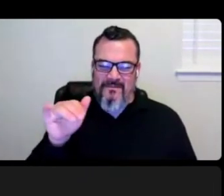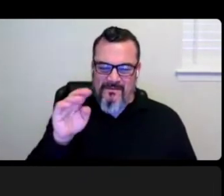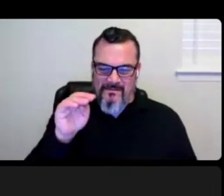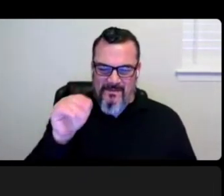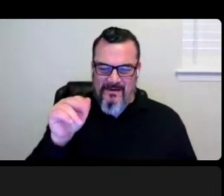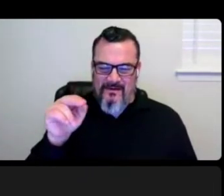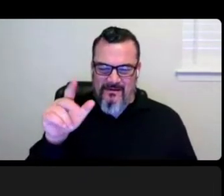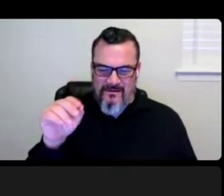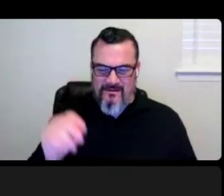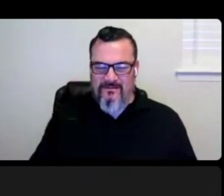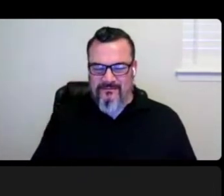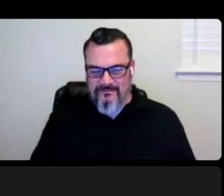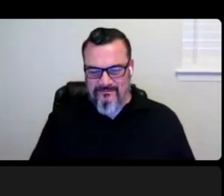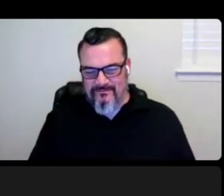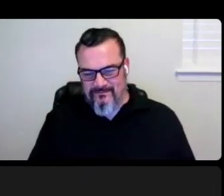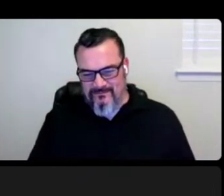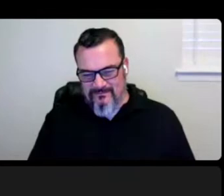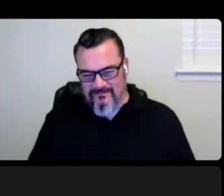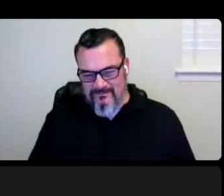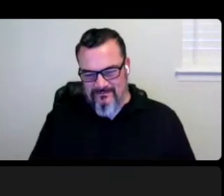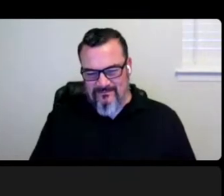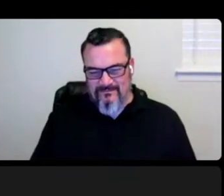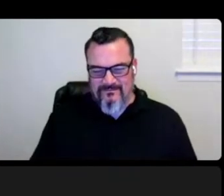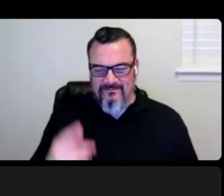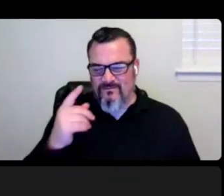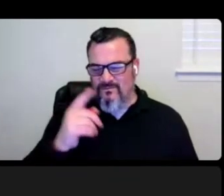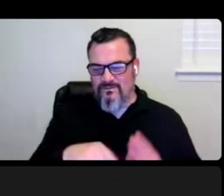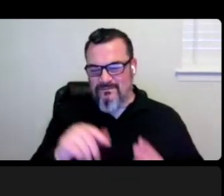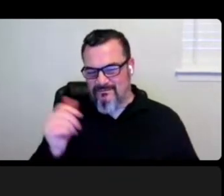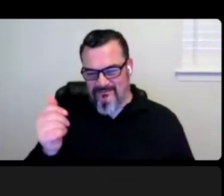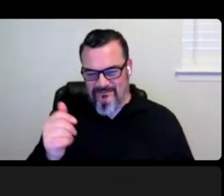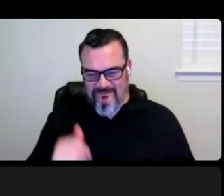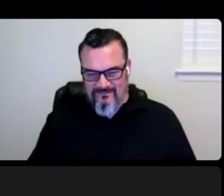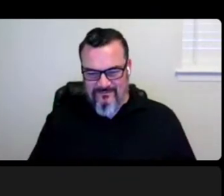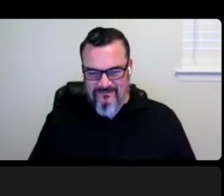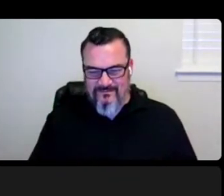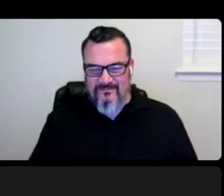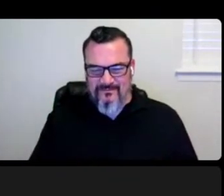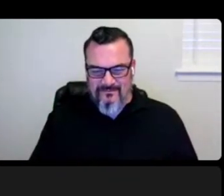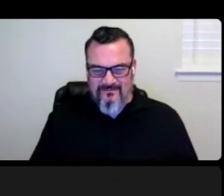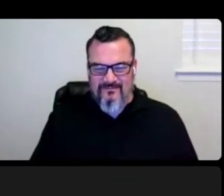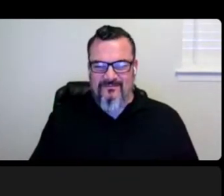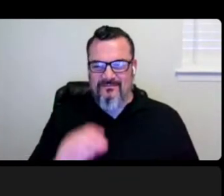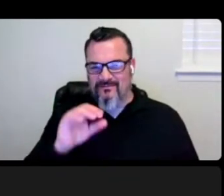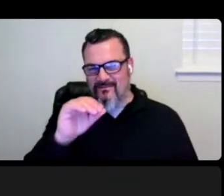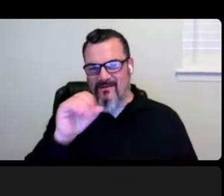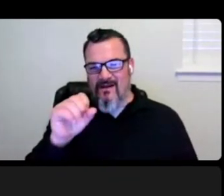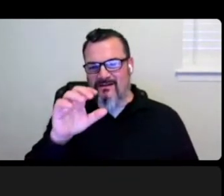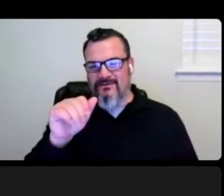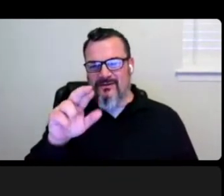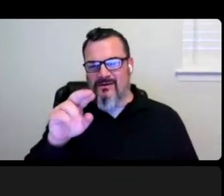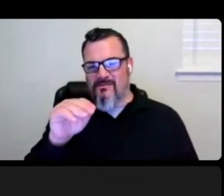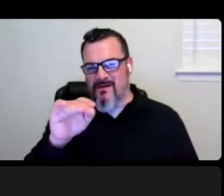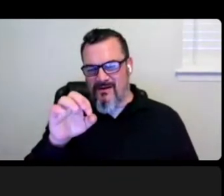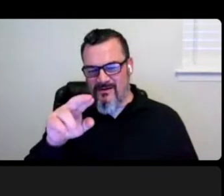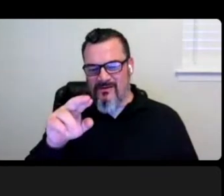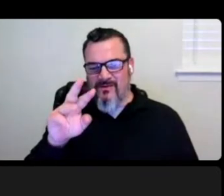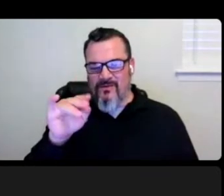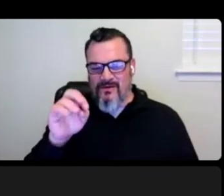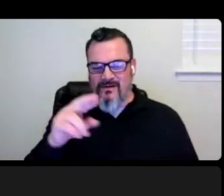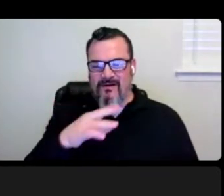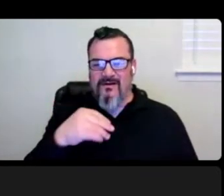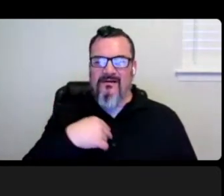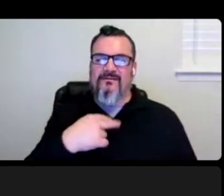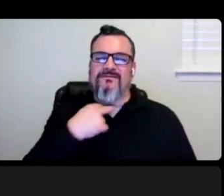did. What other songs did Barry Manilow write? What other jingles? He wrote the Oscar Mayer Wiener song, and he wrote the "I Am Stuck